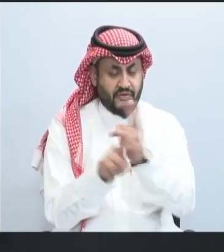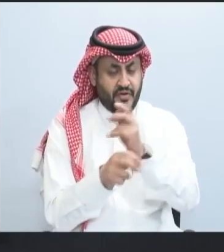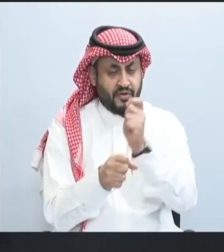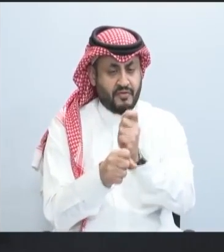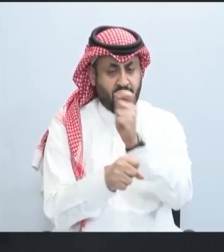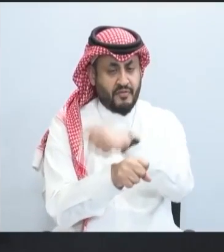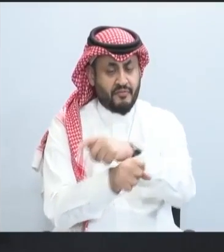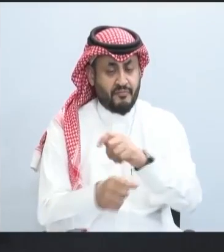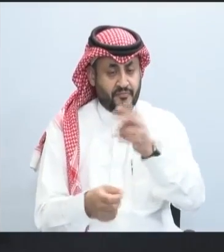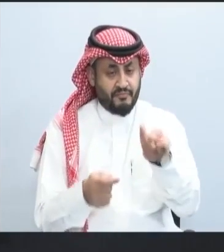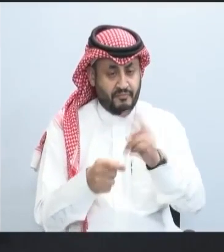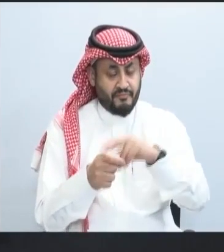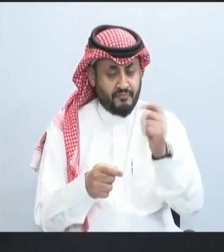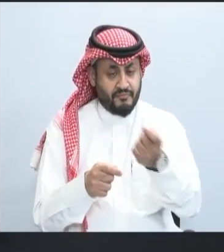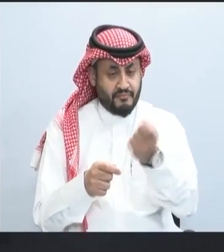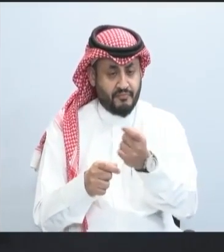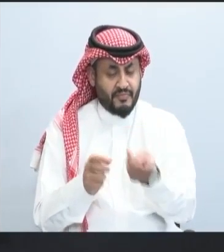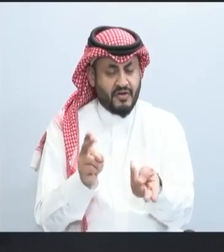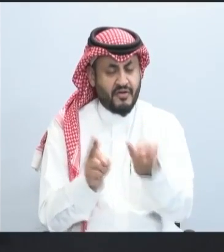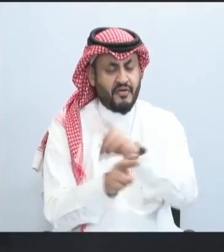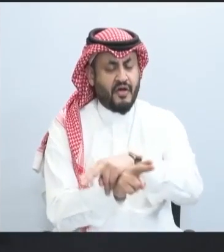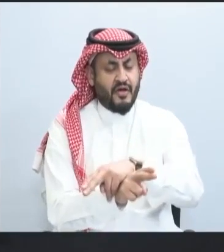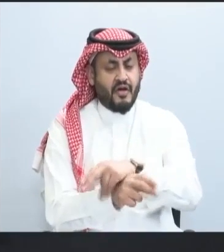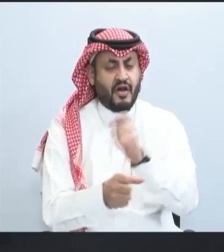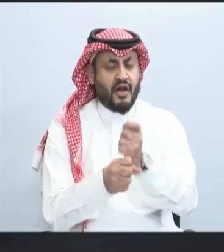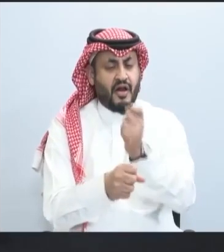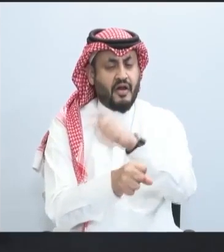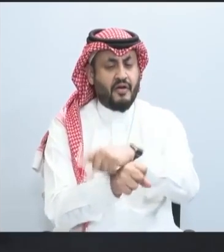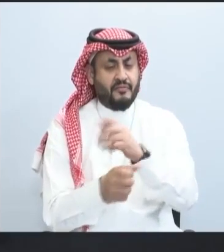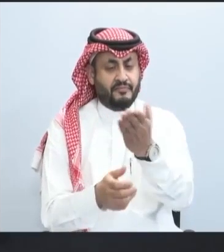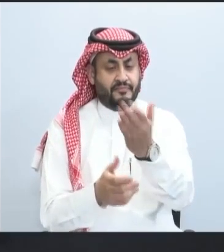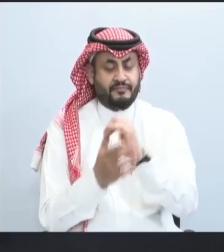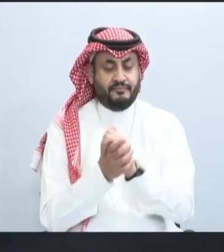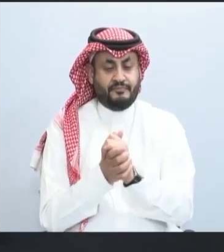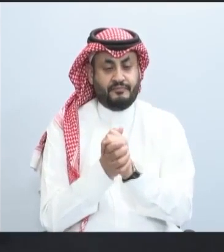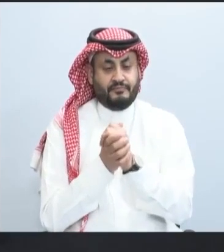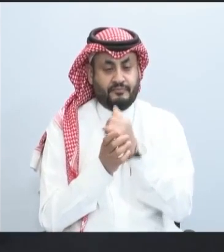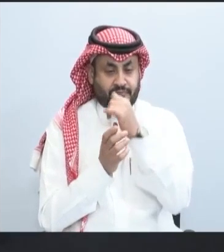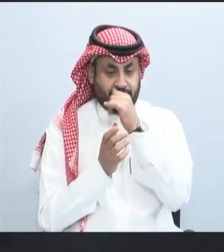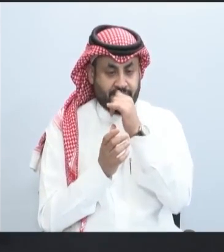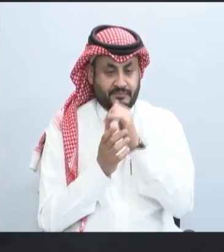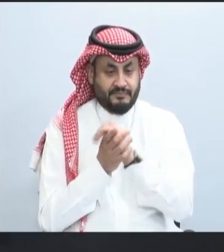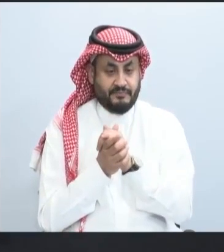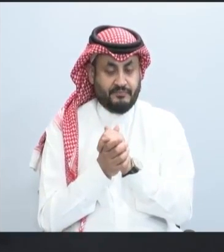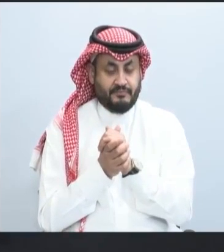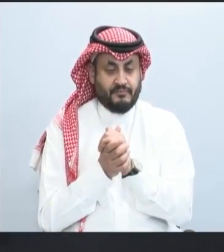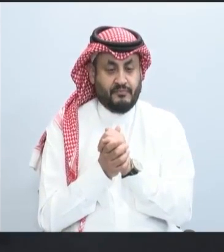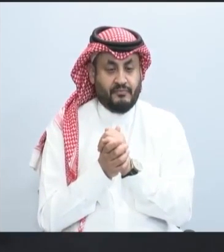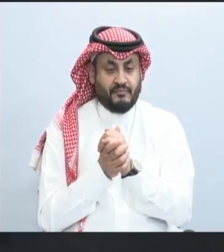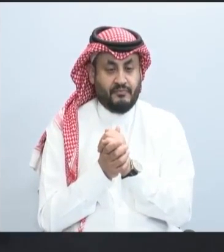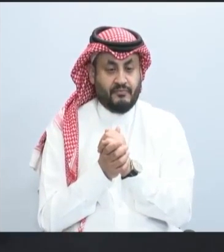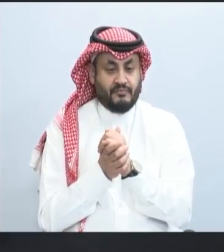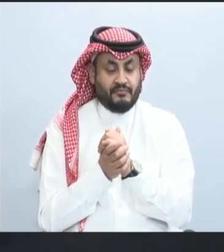to rewrite it again. But how we rewrite something that others did